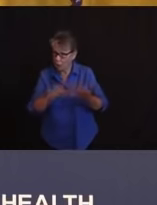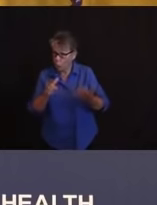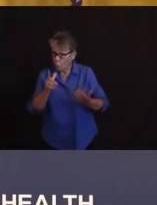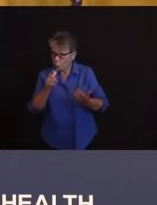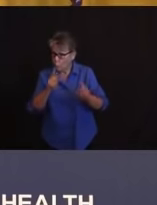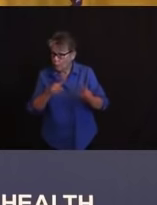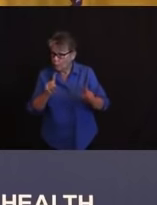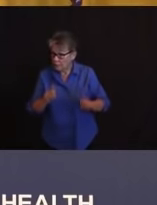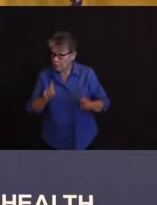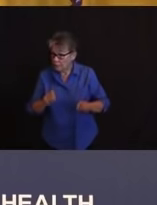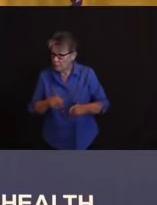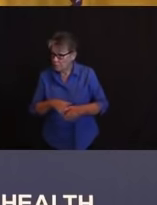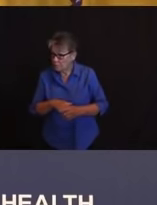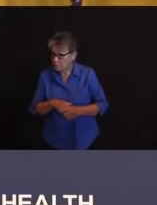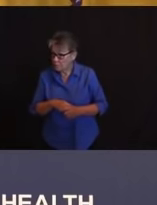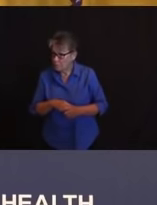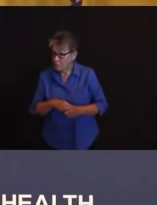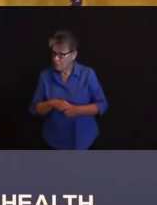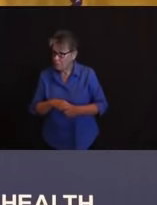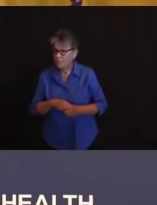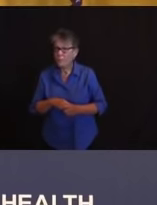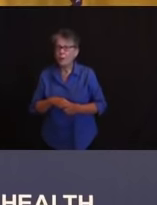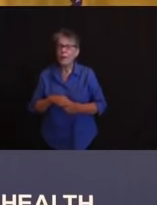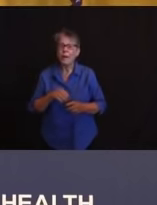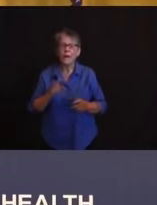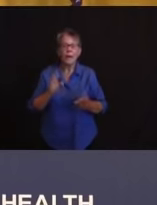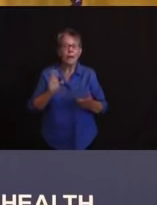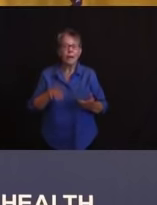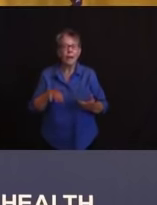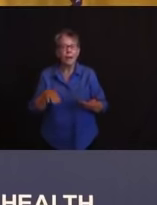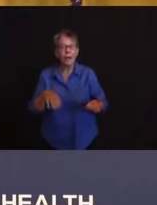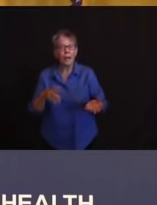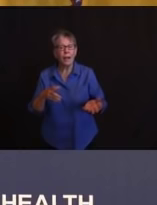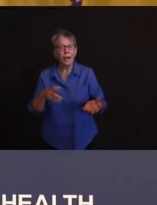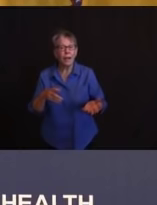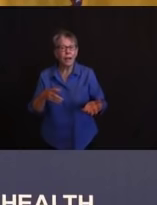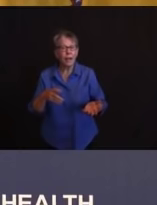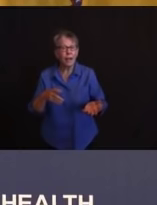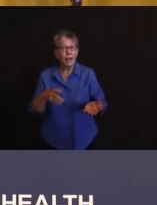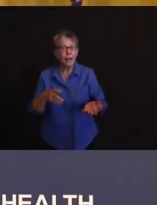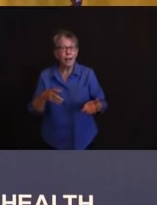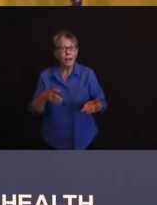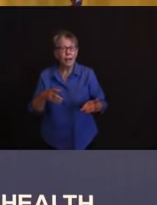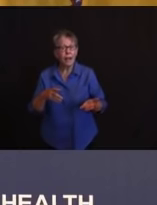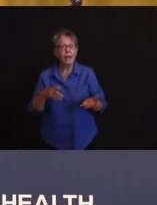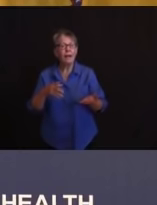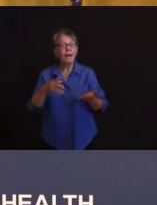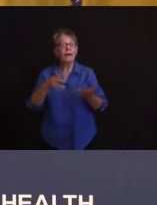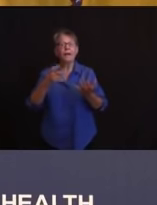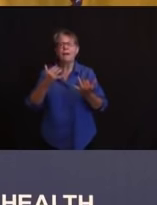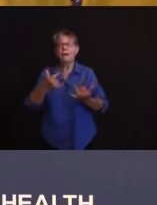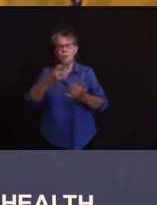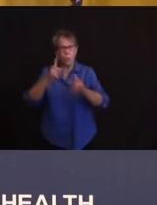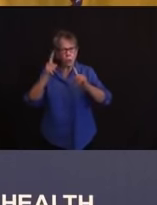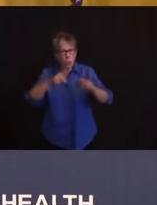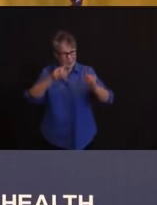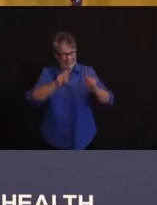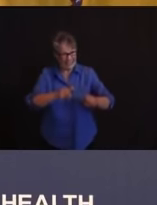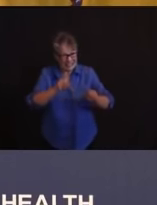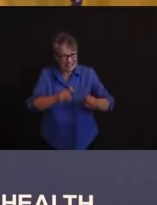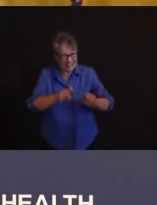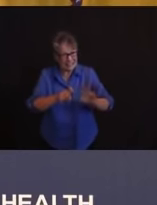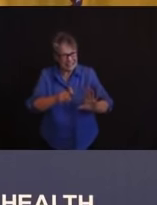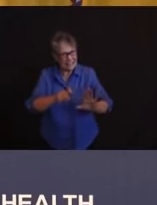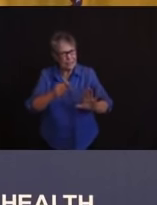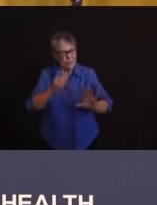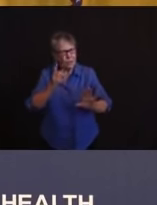people till you get your results back. Absolutely. Right? And so on that list would be you came in from a hotspot state. Mm-hmm. I'm going to add